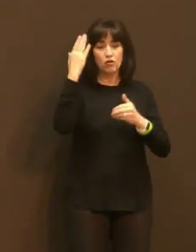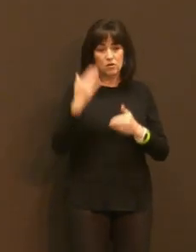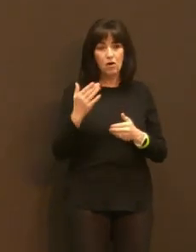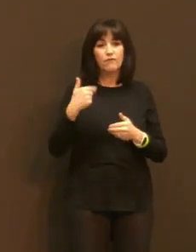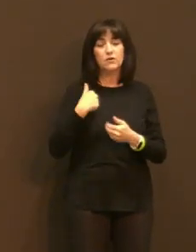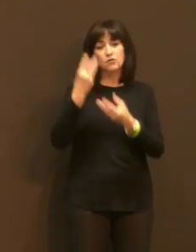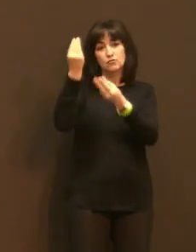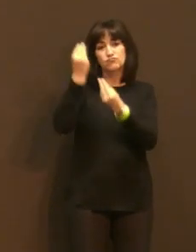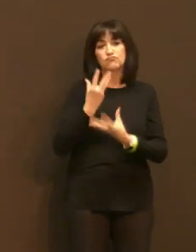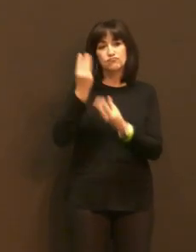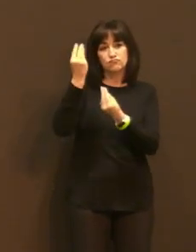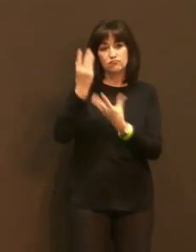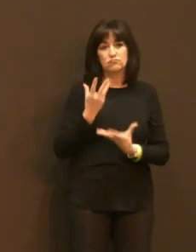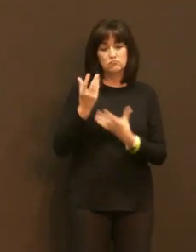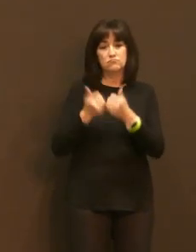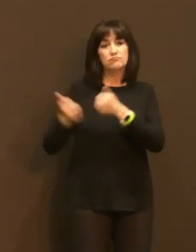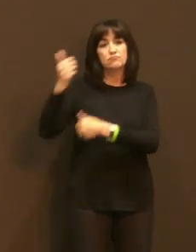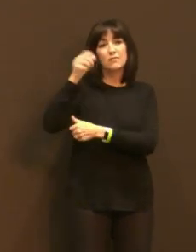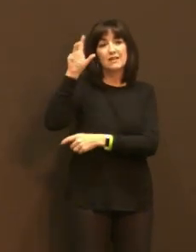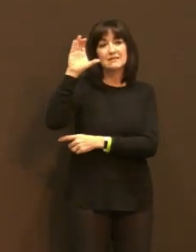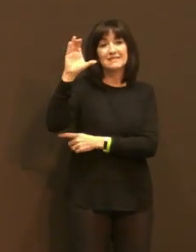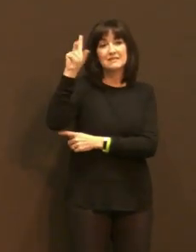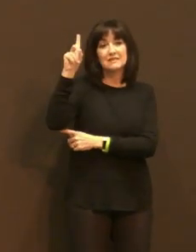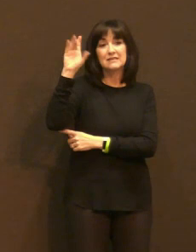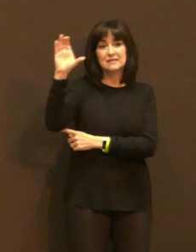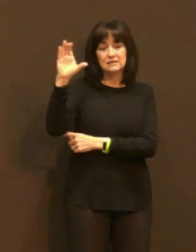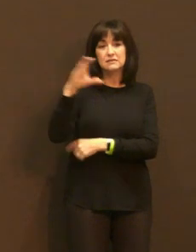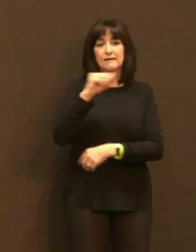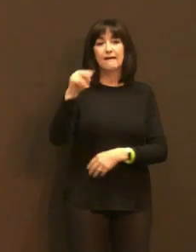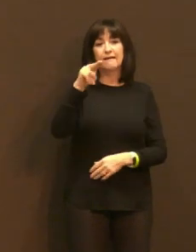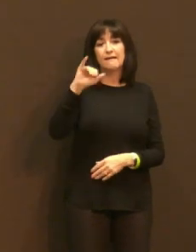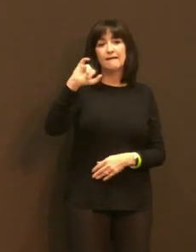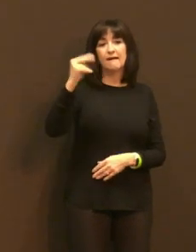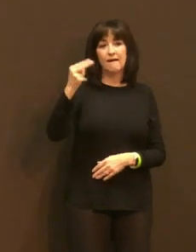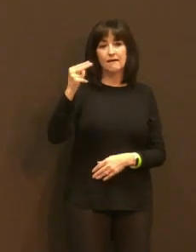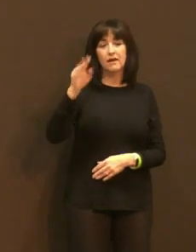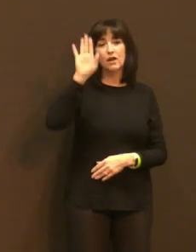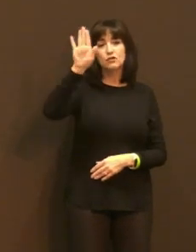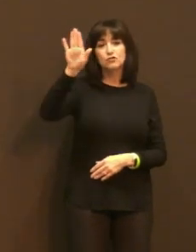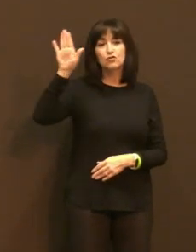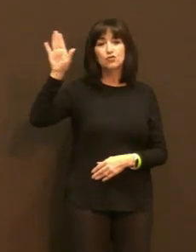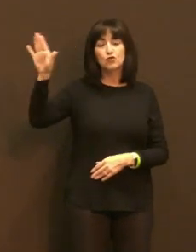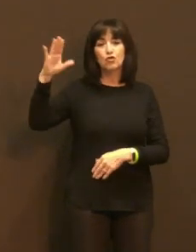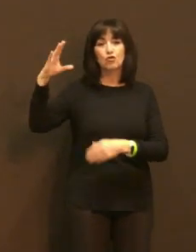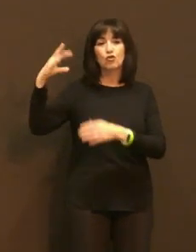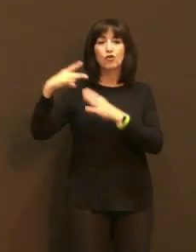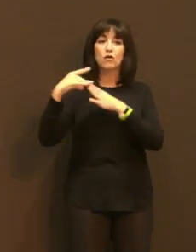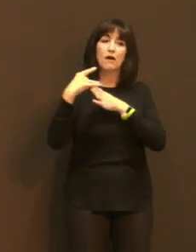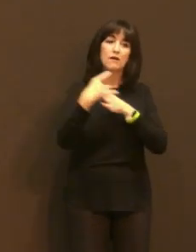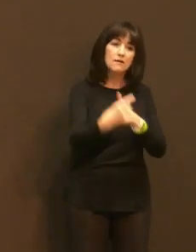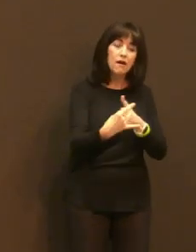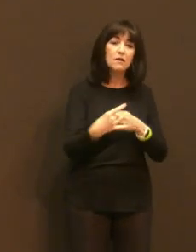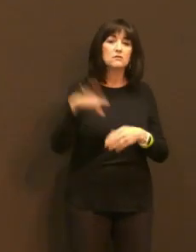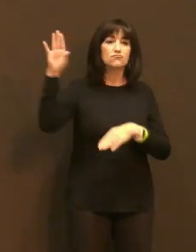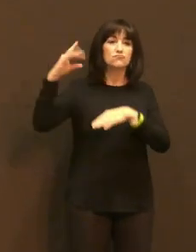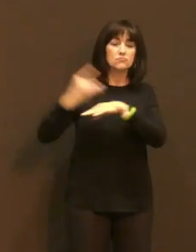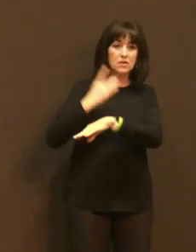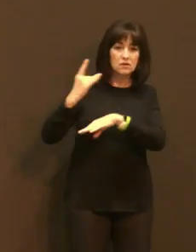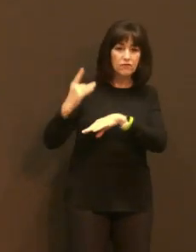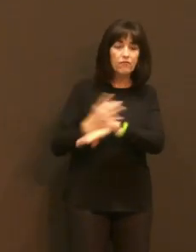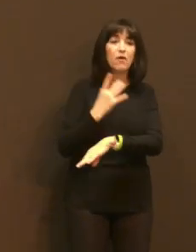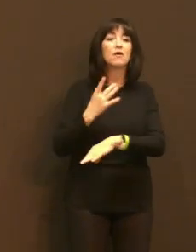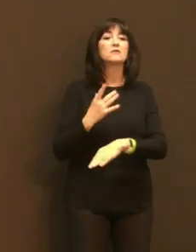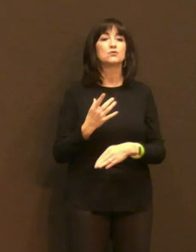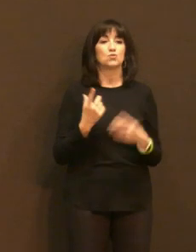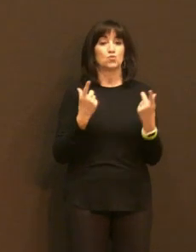CDC and NIH about reopening the economy across our country and individual states, which